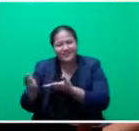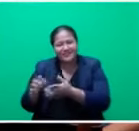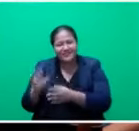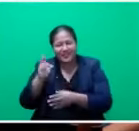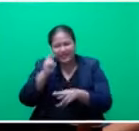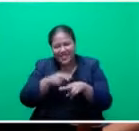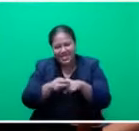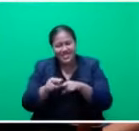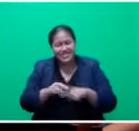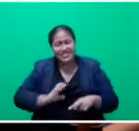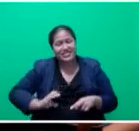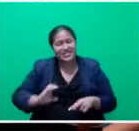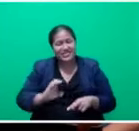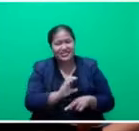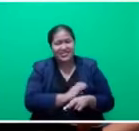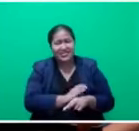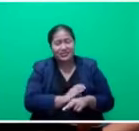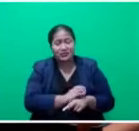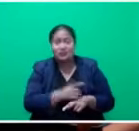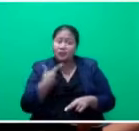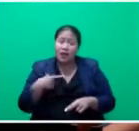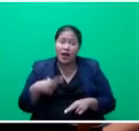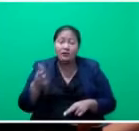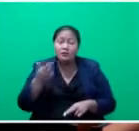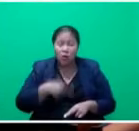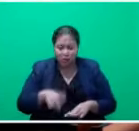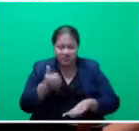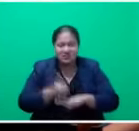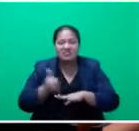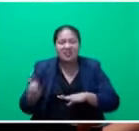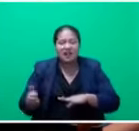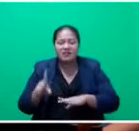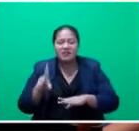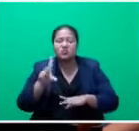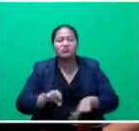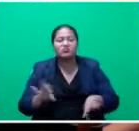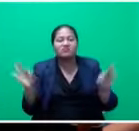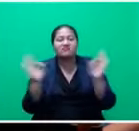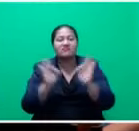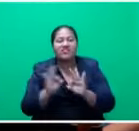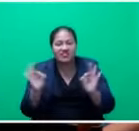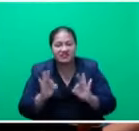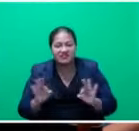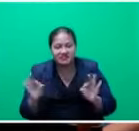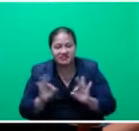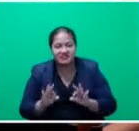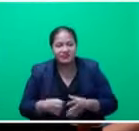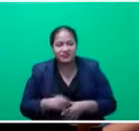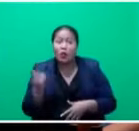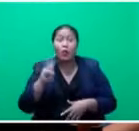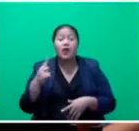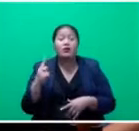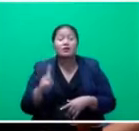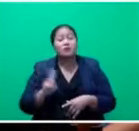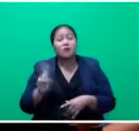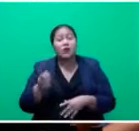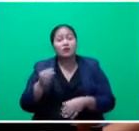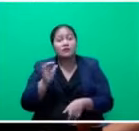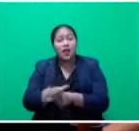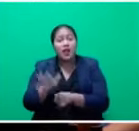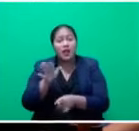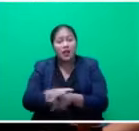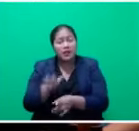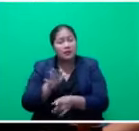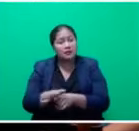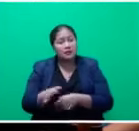Because the government itself, in my view, is doing nothing. What is the only thing they're doing? They're